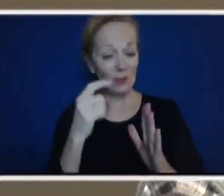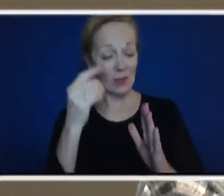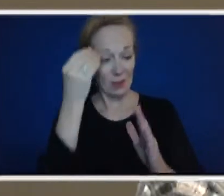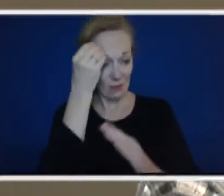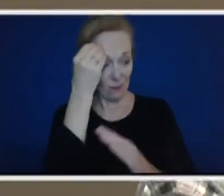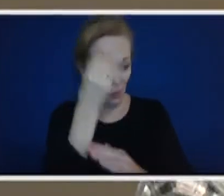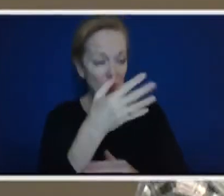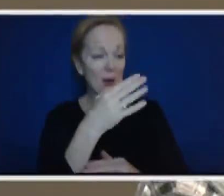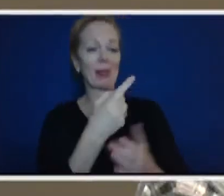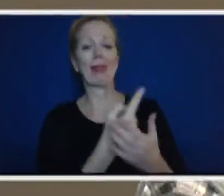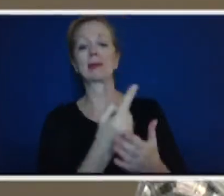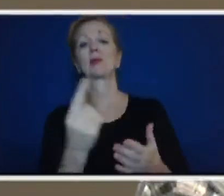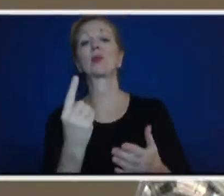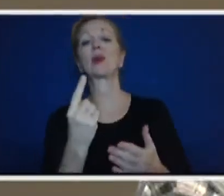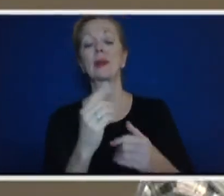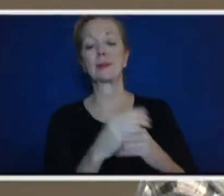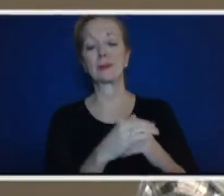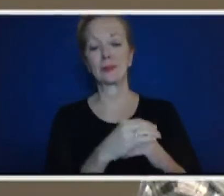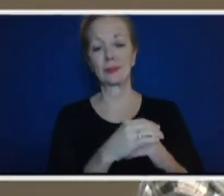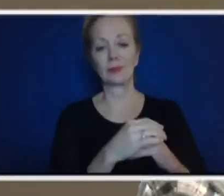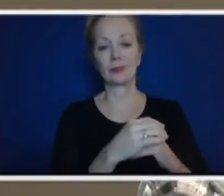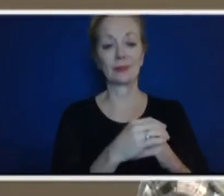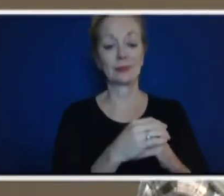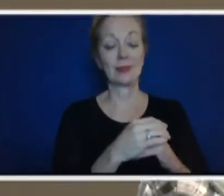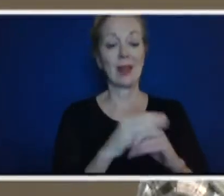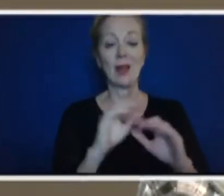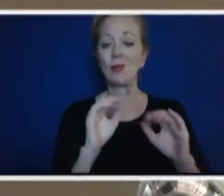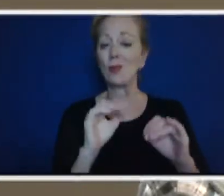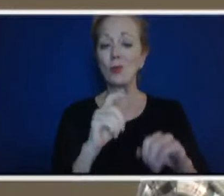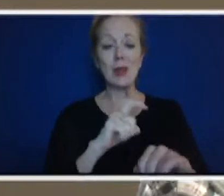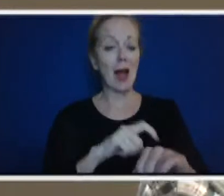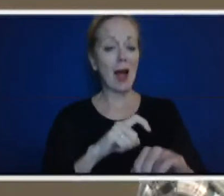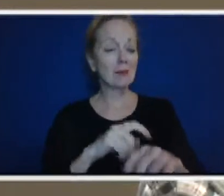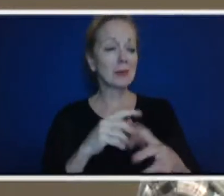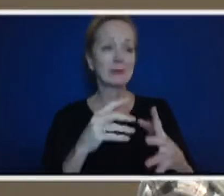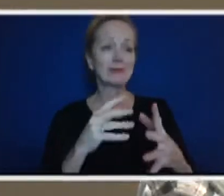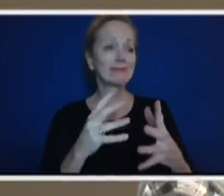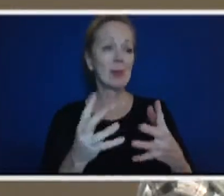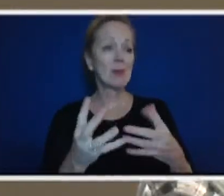about this, and they had no time to engage.